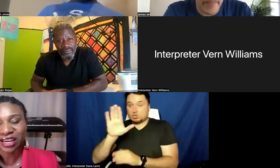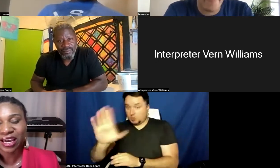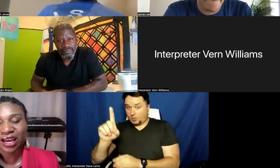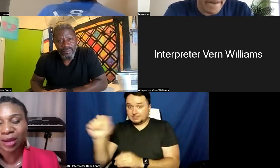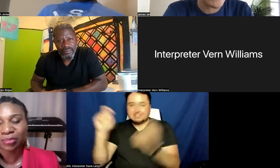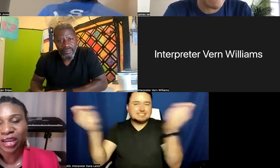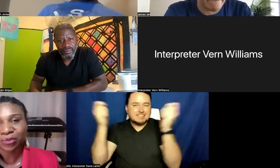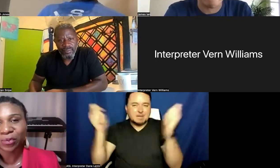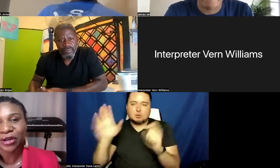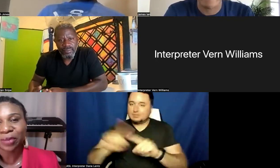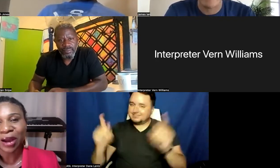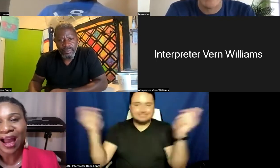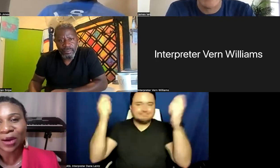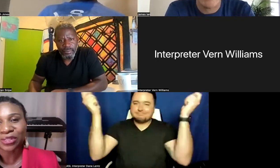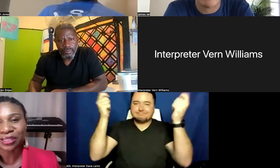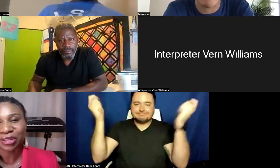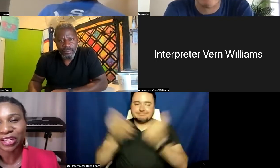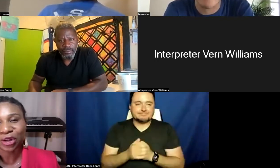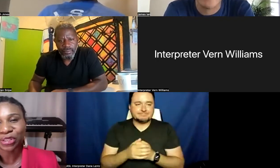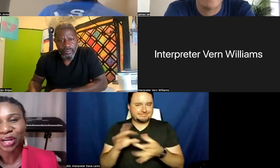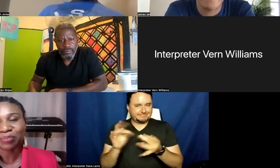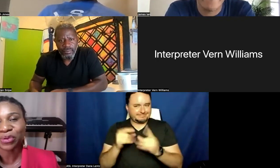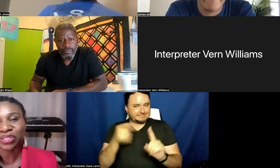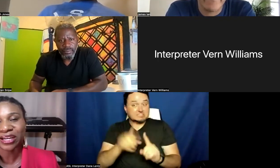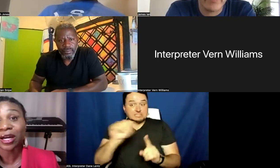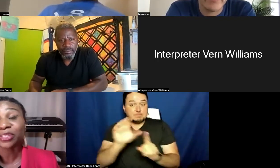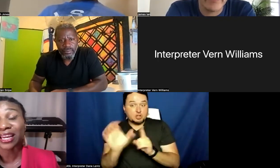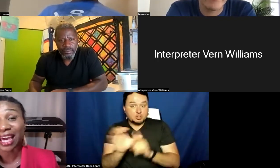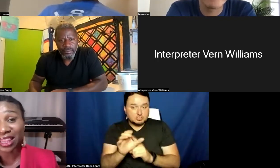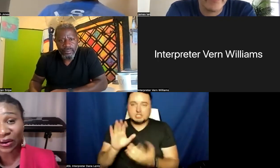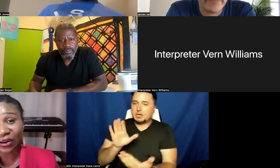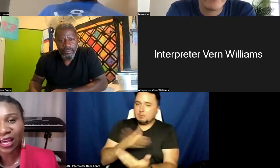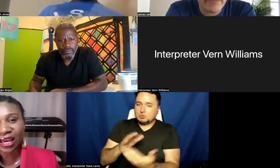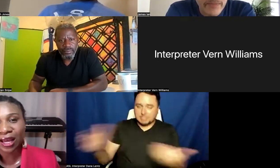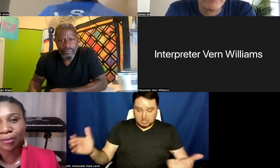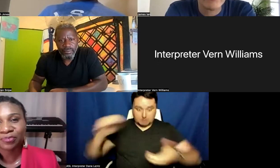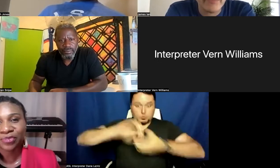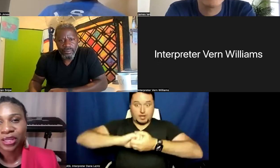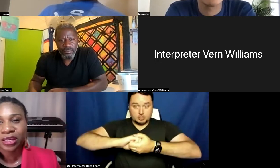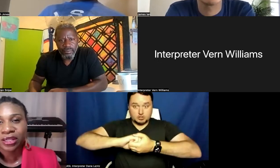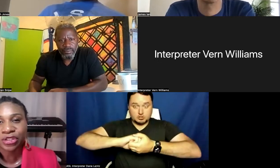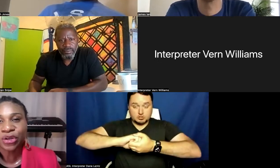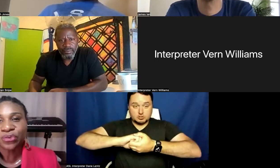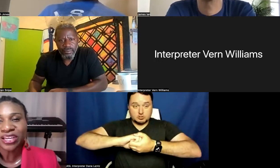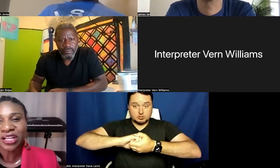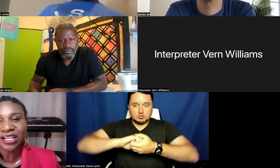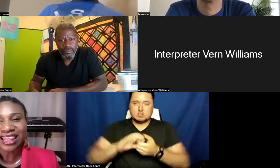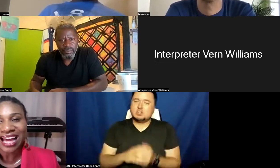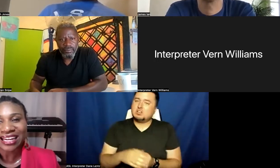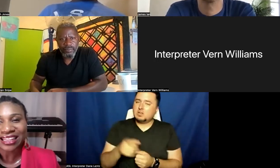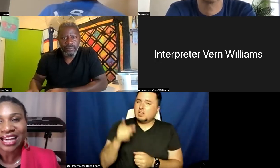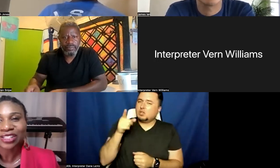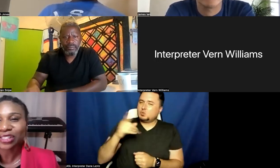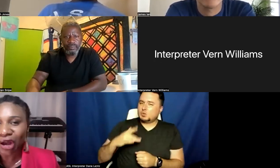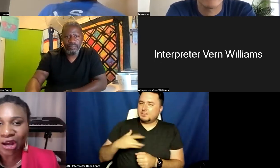difference. And when we're talking about how disability culture and music come together, do you feel